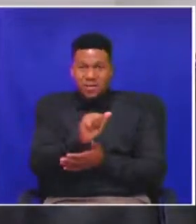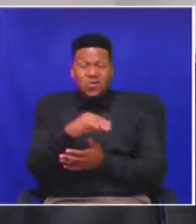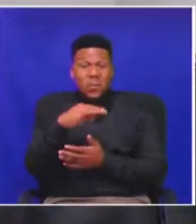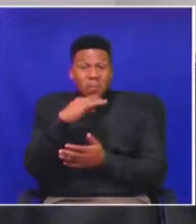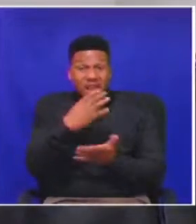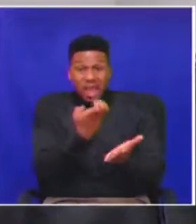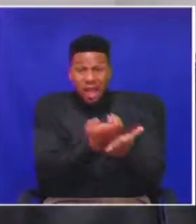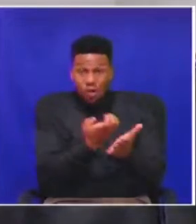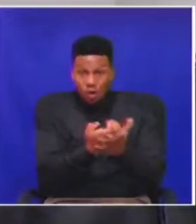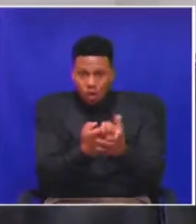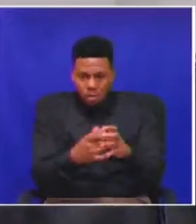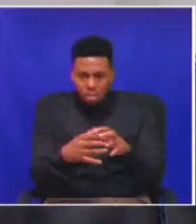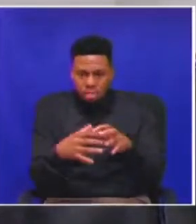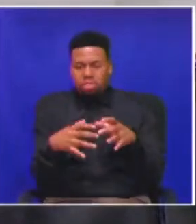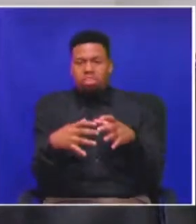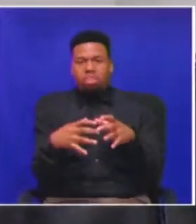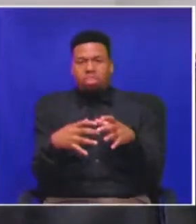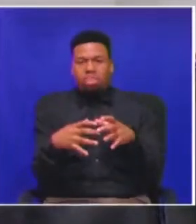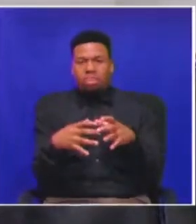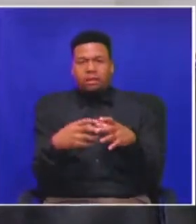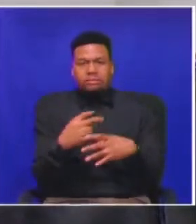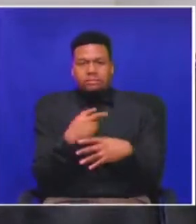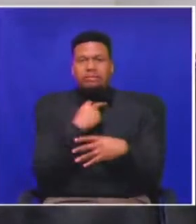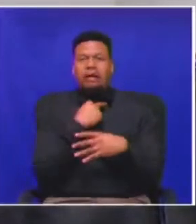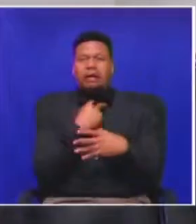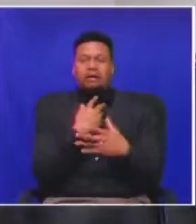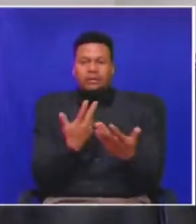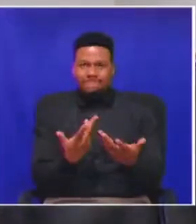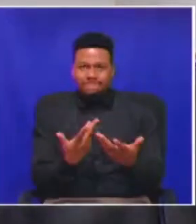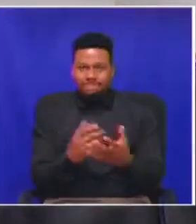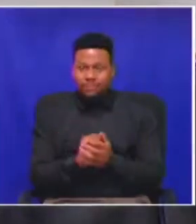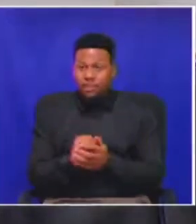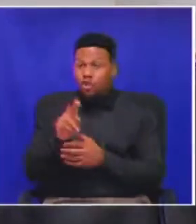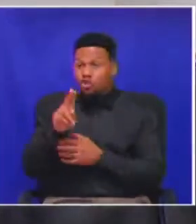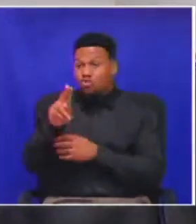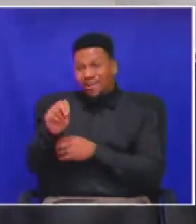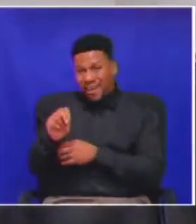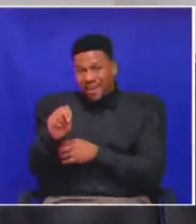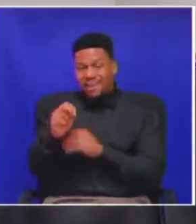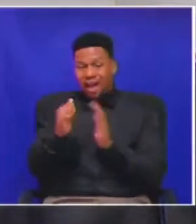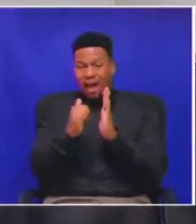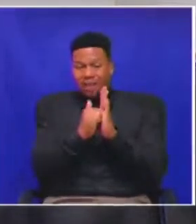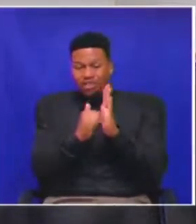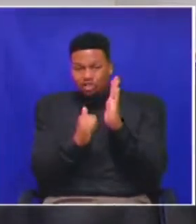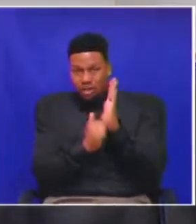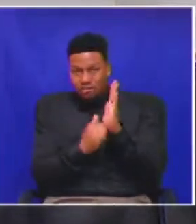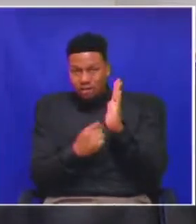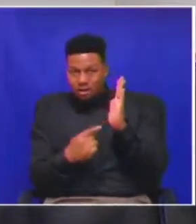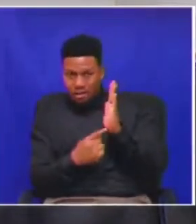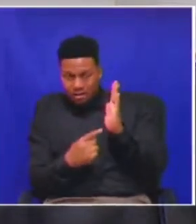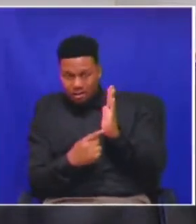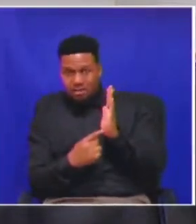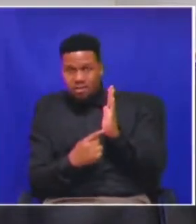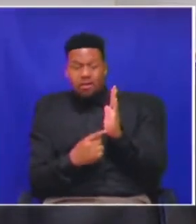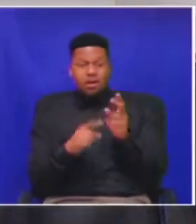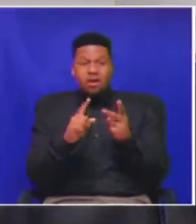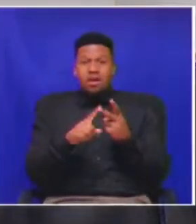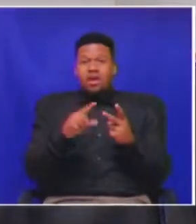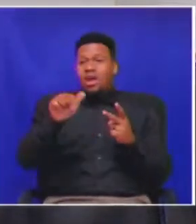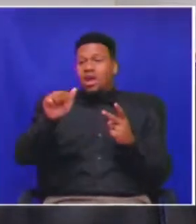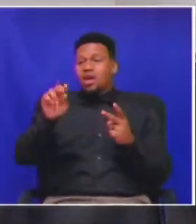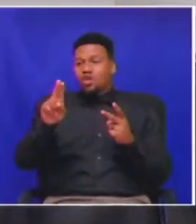UN 2030 Agenda for Sustainable Development and the AU's Agenda